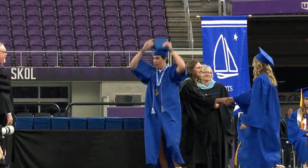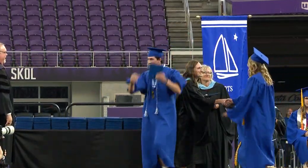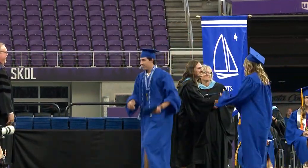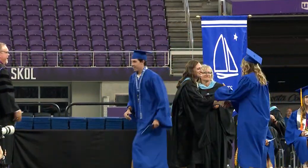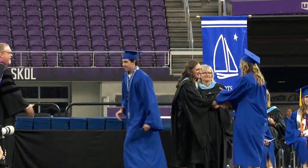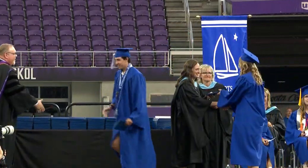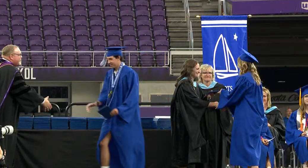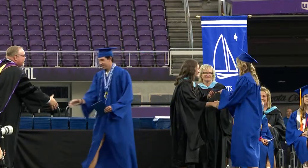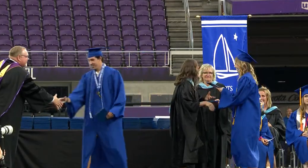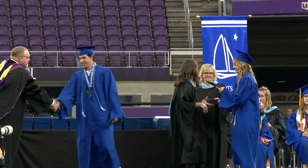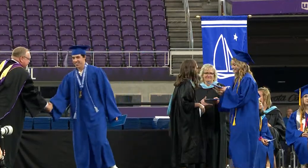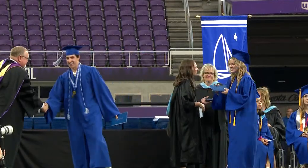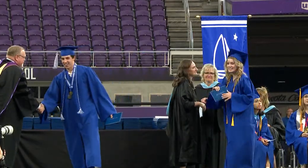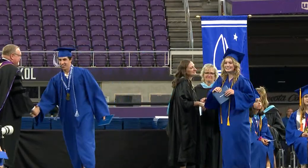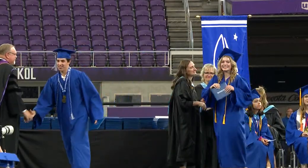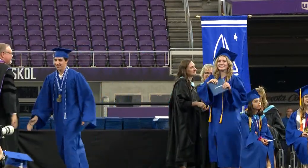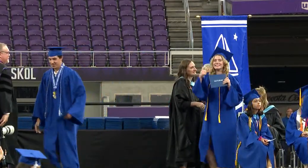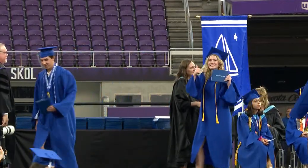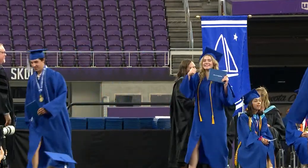Luke Nelson.